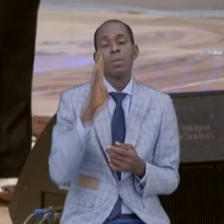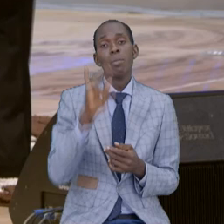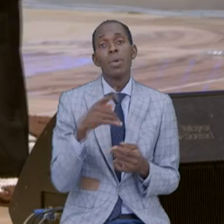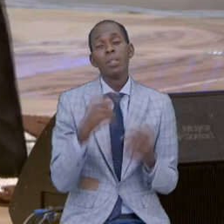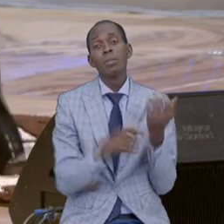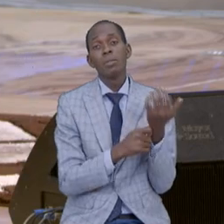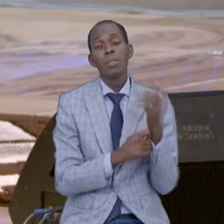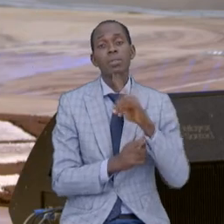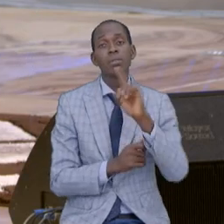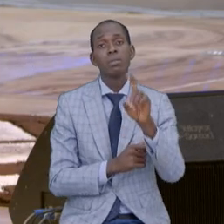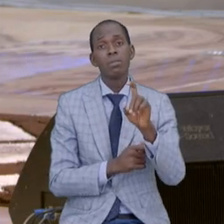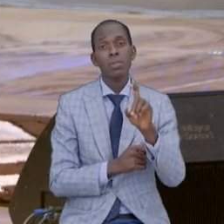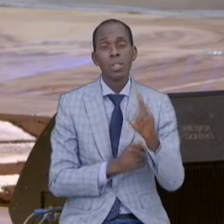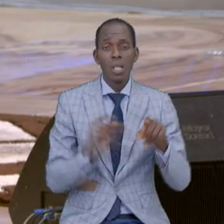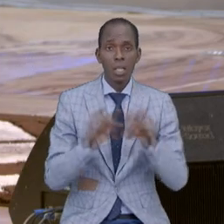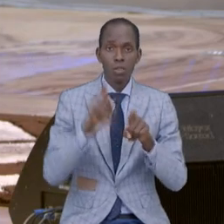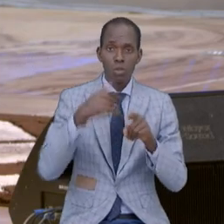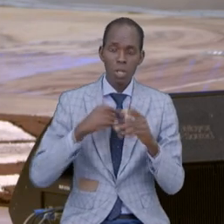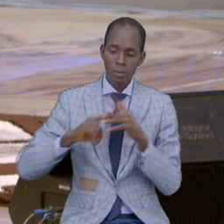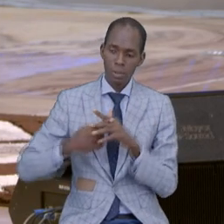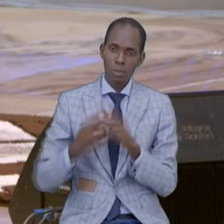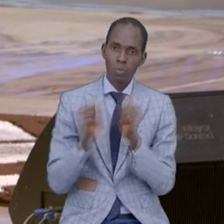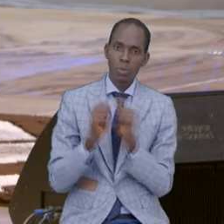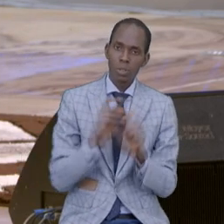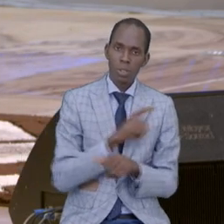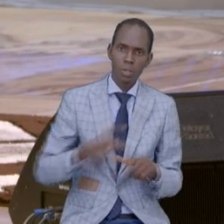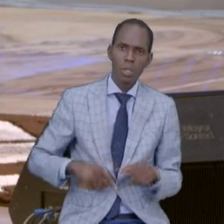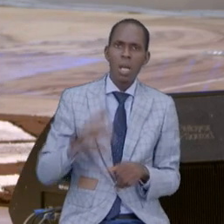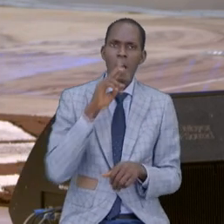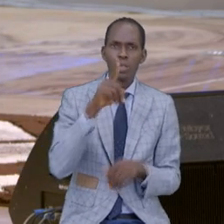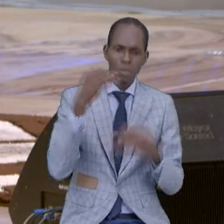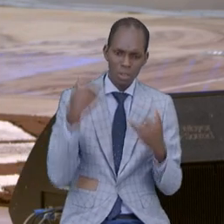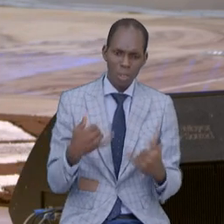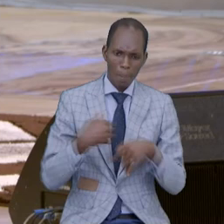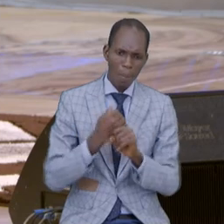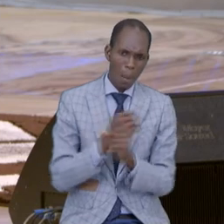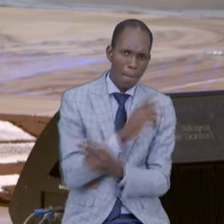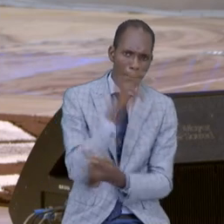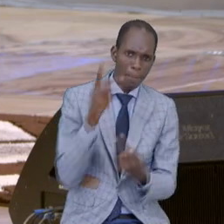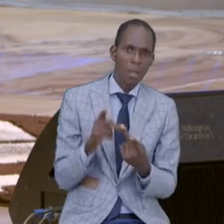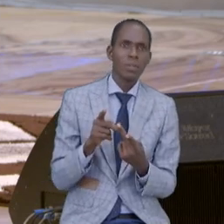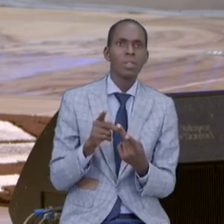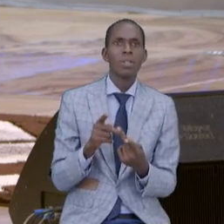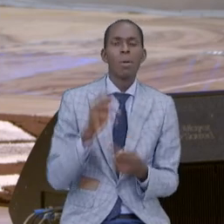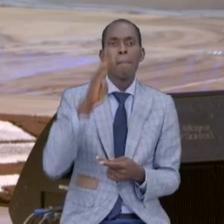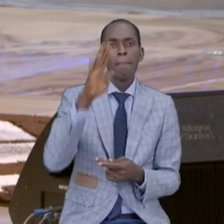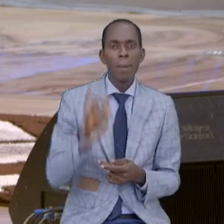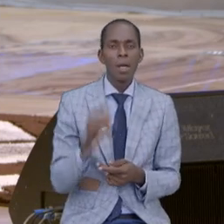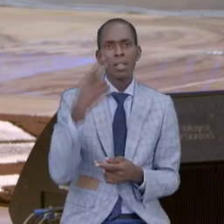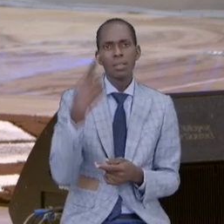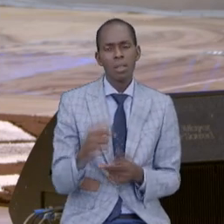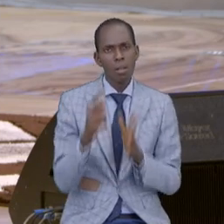flesh, as you have begun with the Lord? Are you now made perfect by the